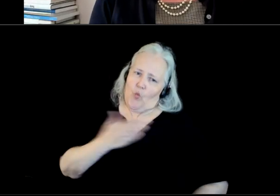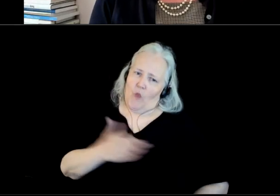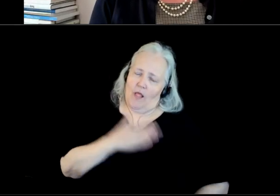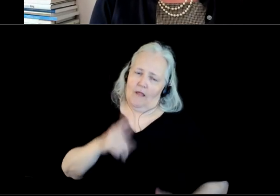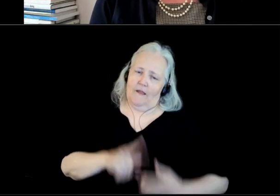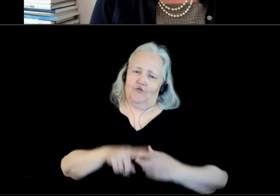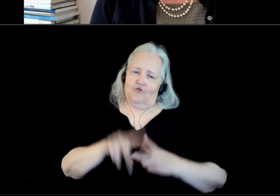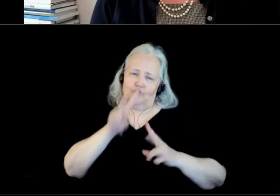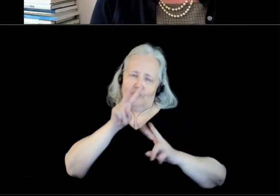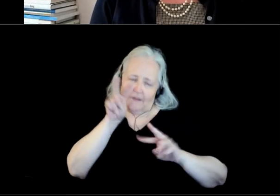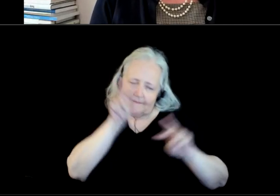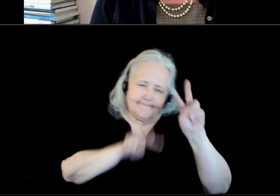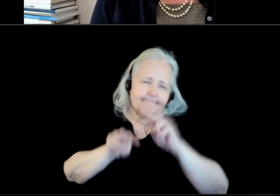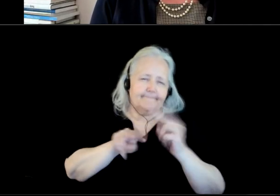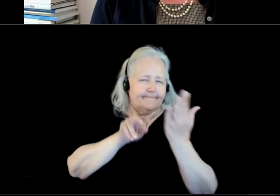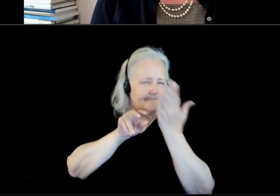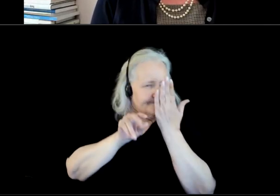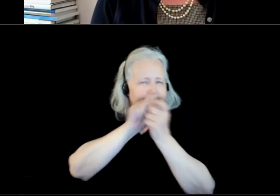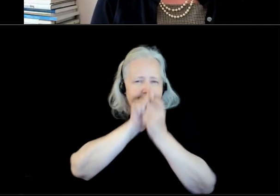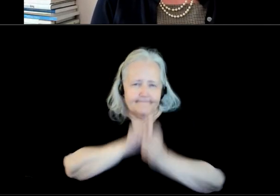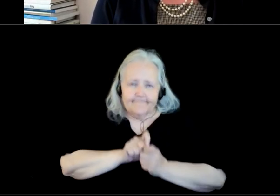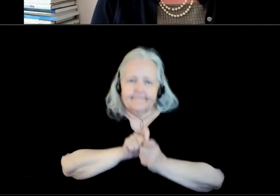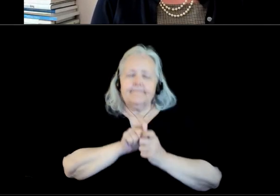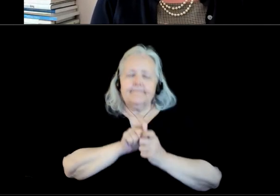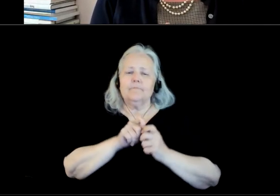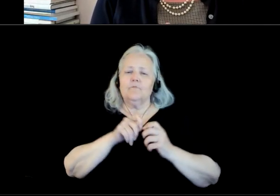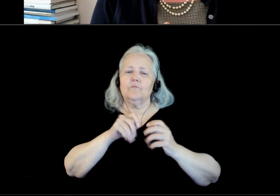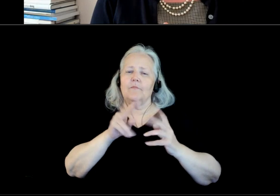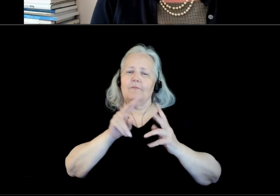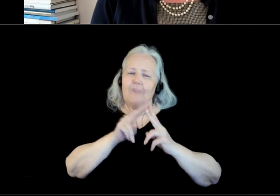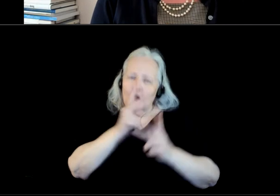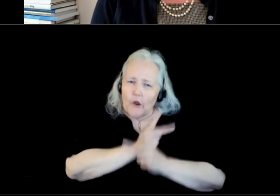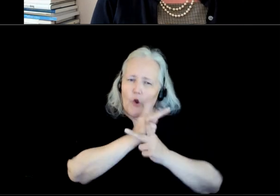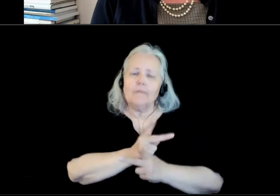that reviewers bring to that service is incredibly valuable.